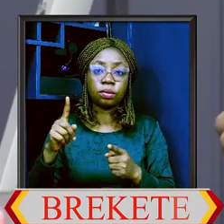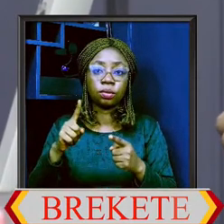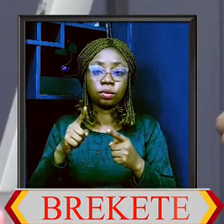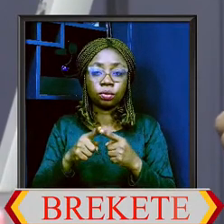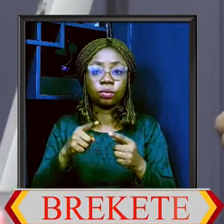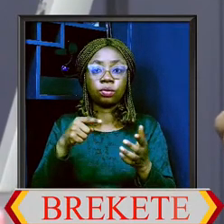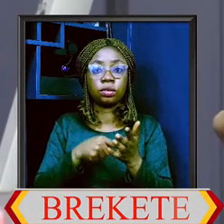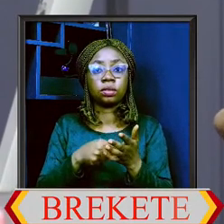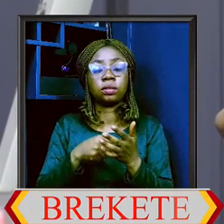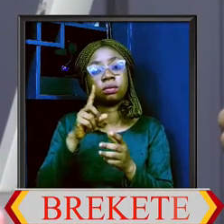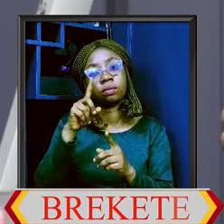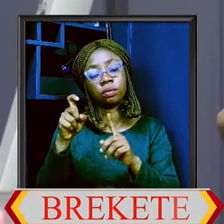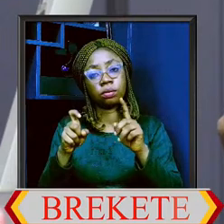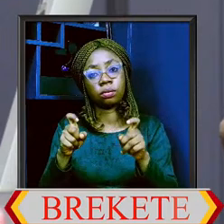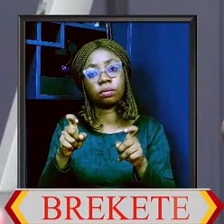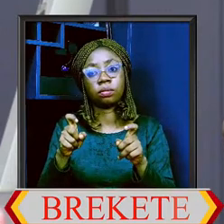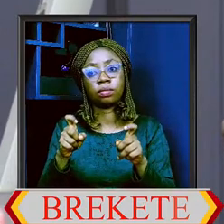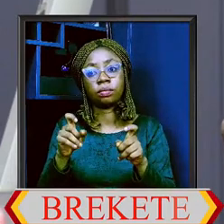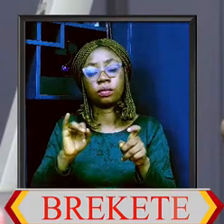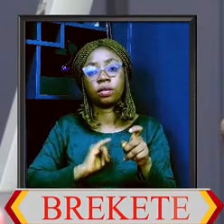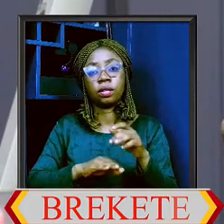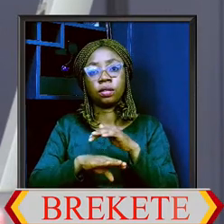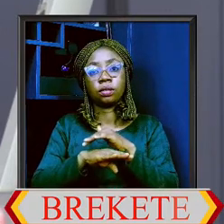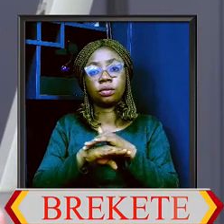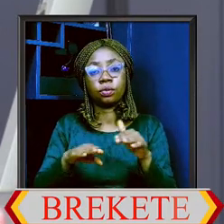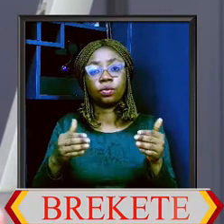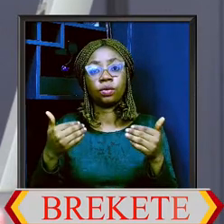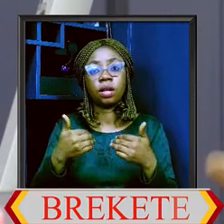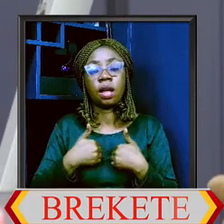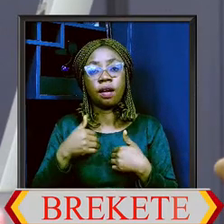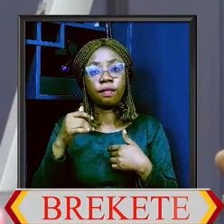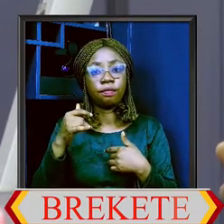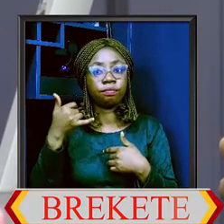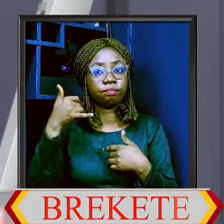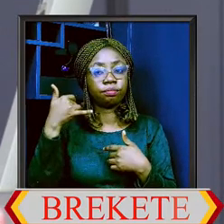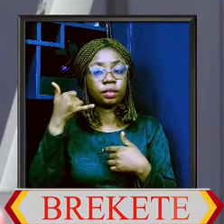please myed is I don't have time I